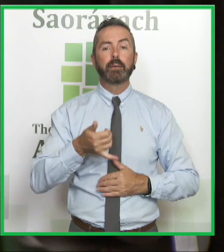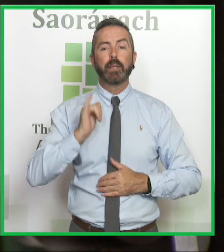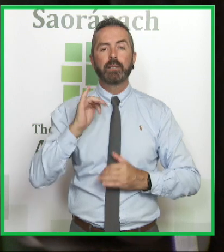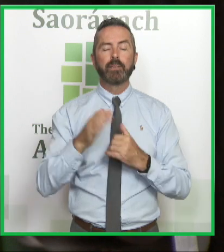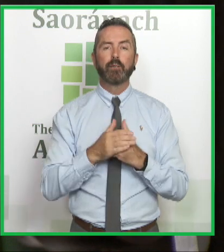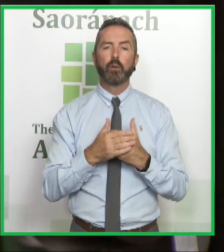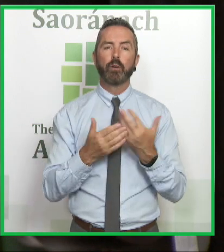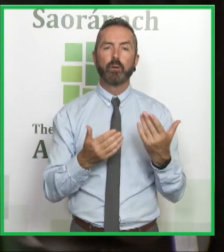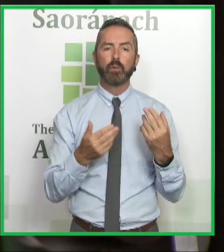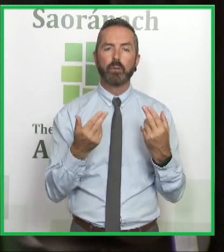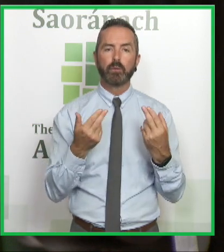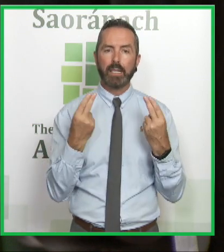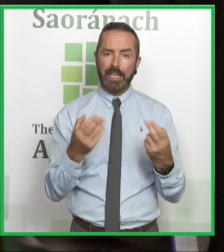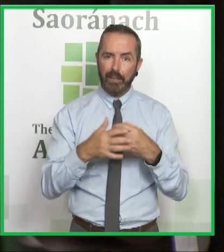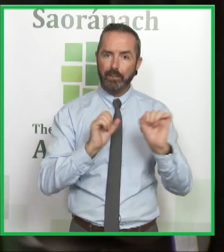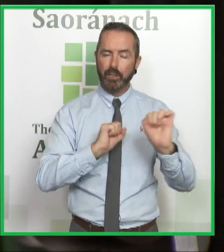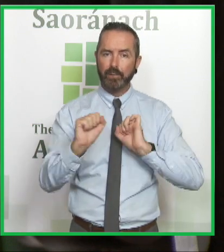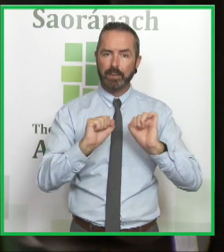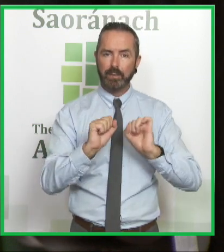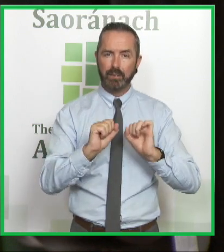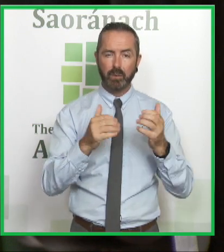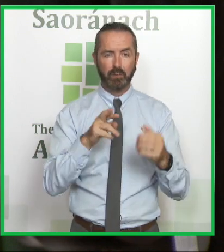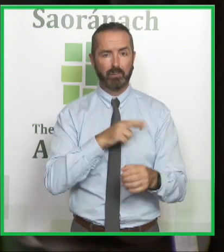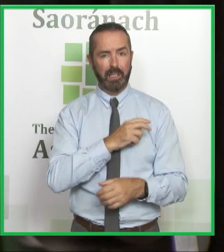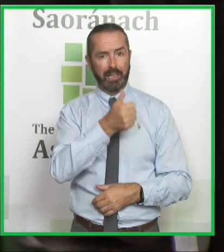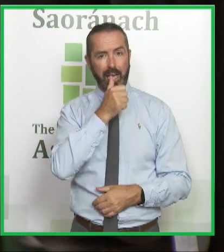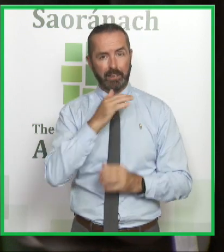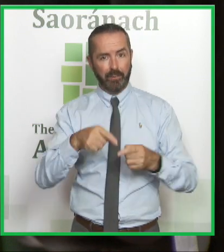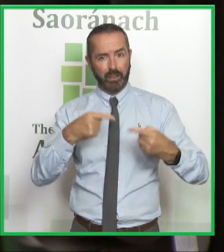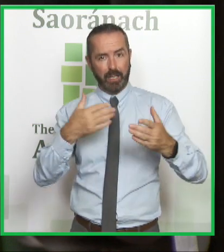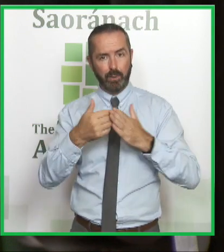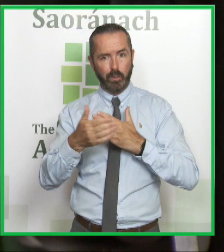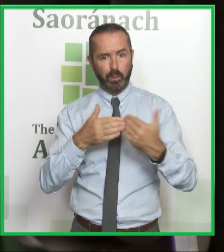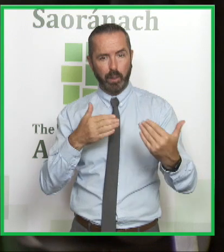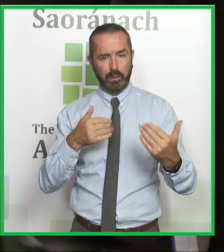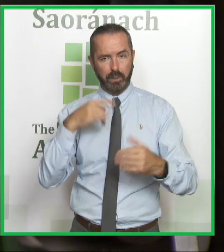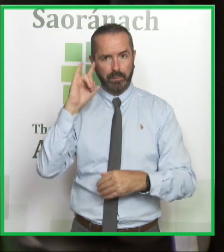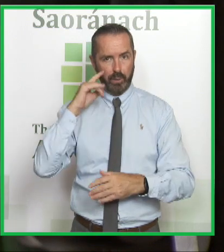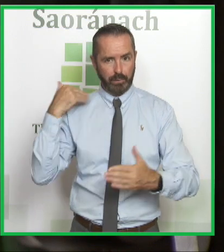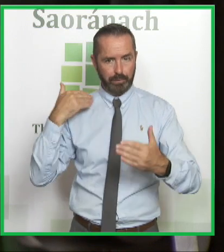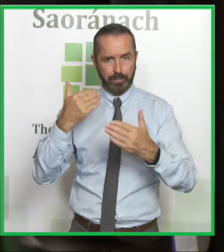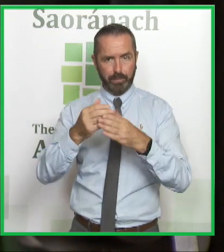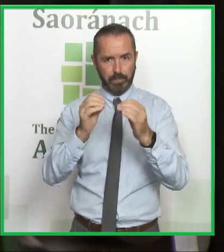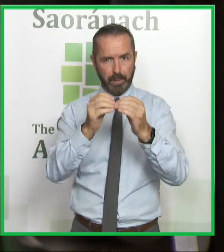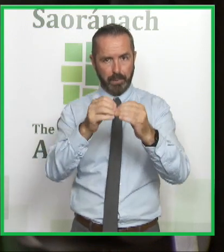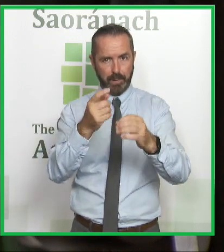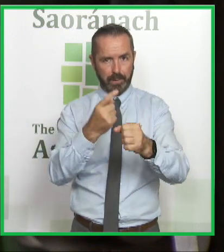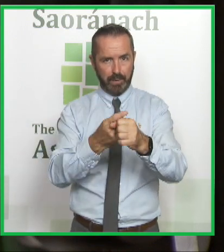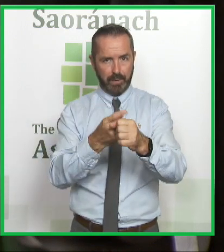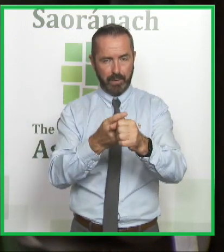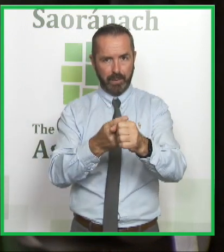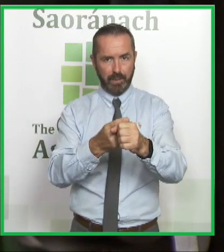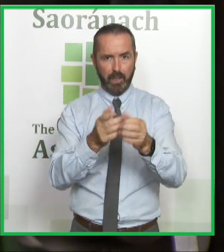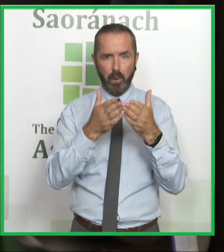the necessary services, the answer to the challenges faced in this area, as you've heard repeatedly said, is much broader